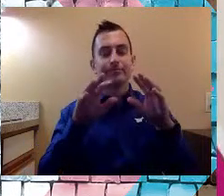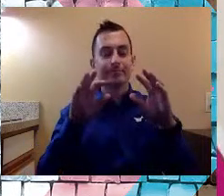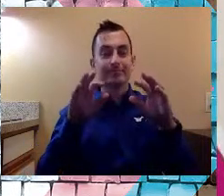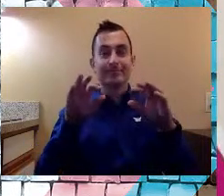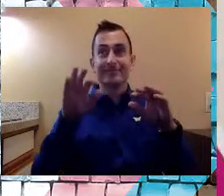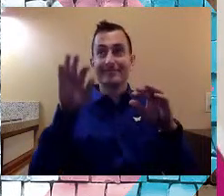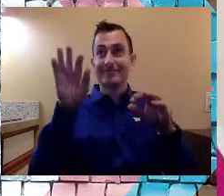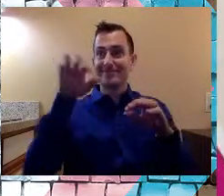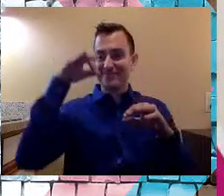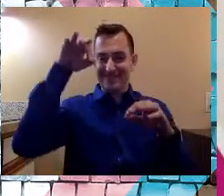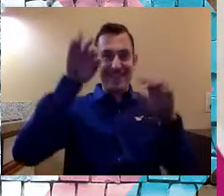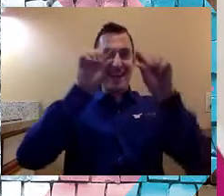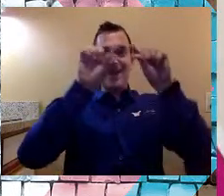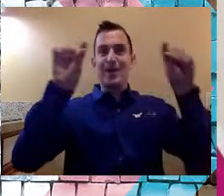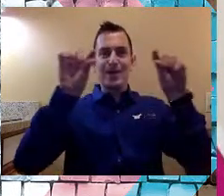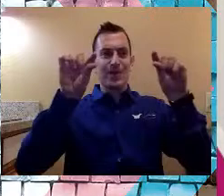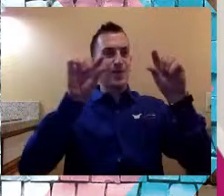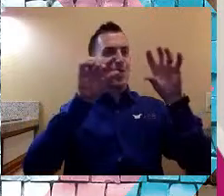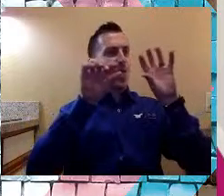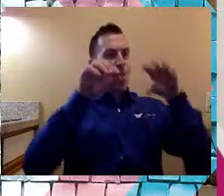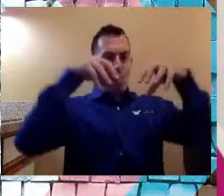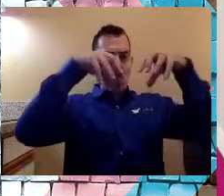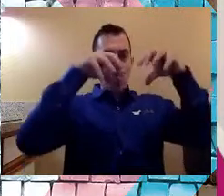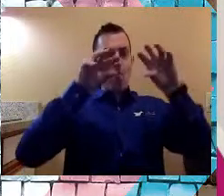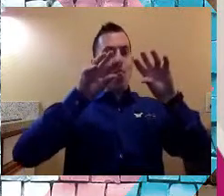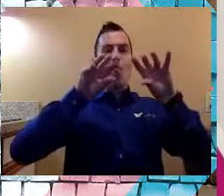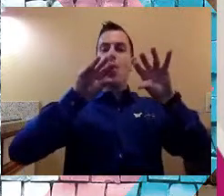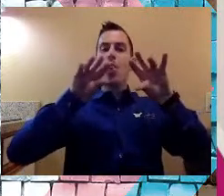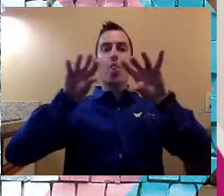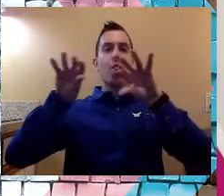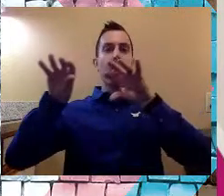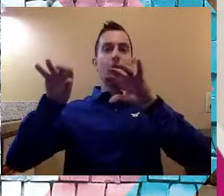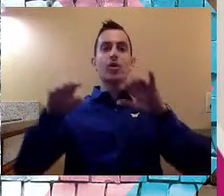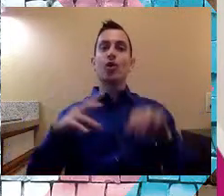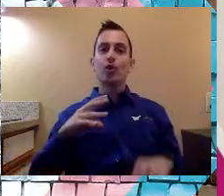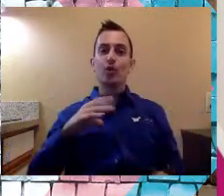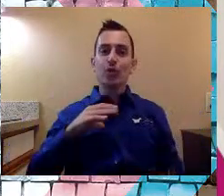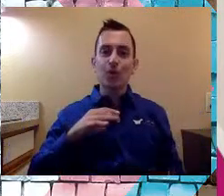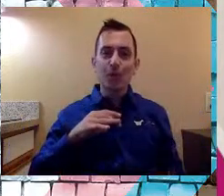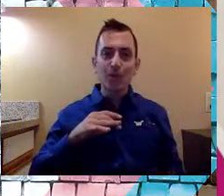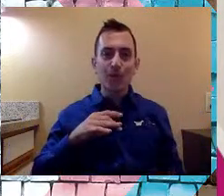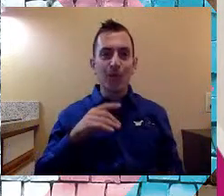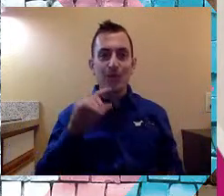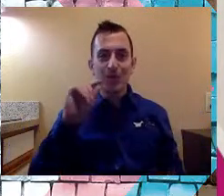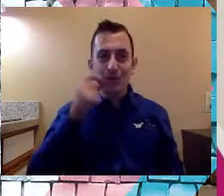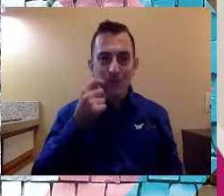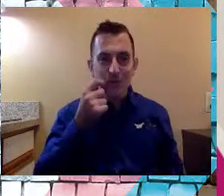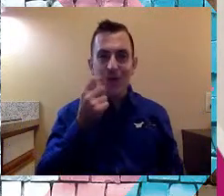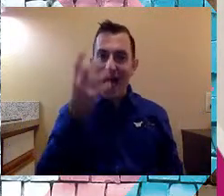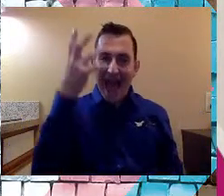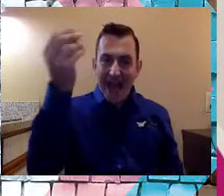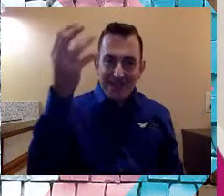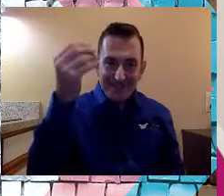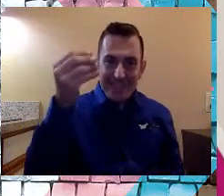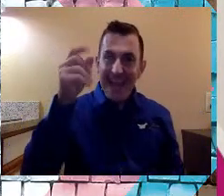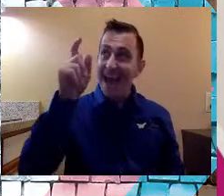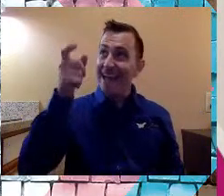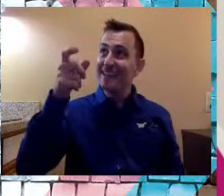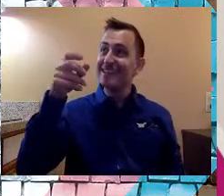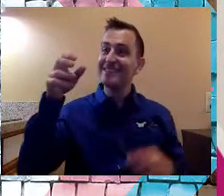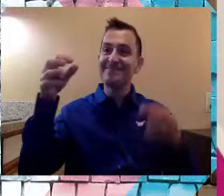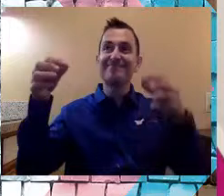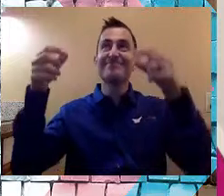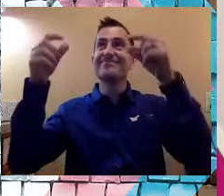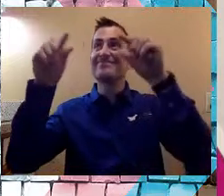have a cool decoration or wall hanging. You could hang it on your porch. You could hang it in your